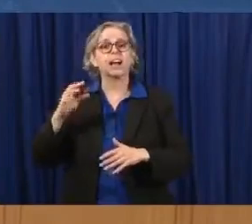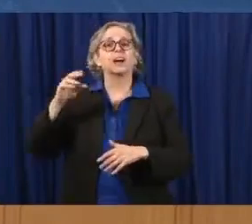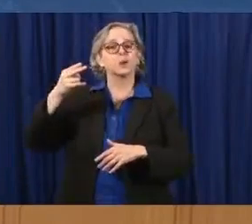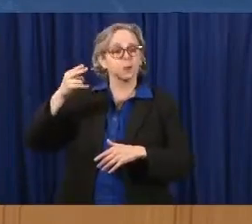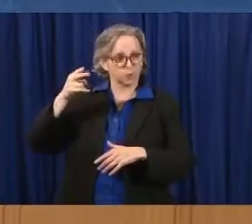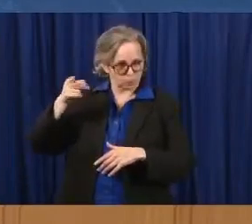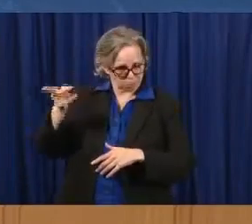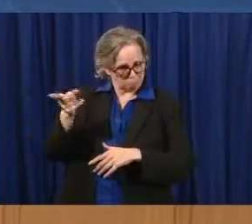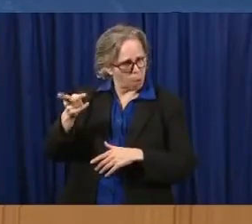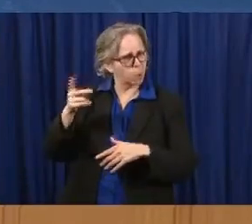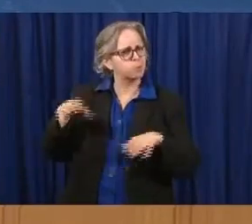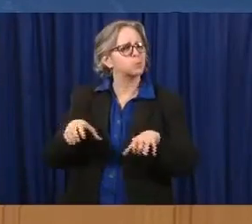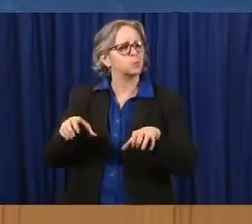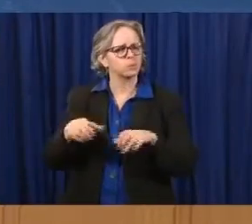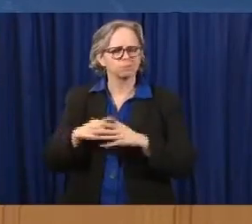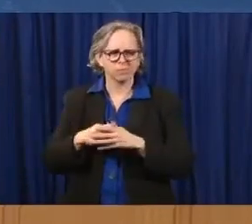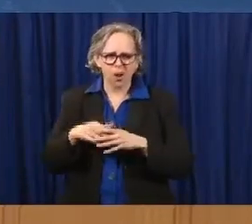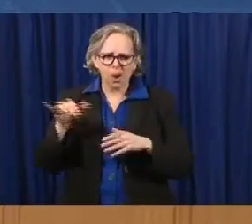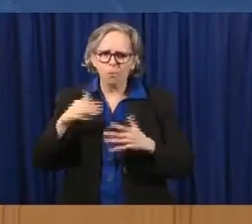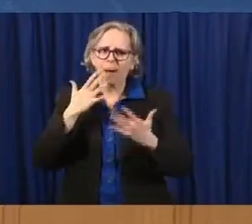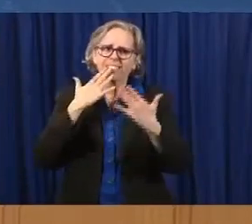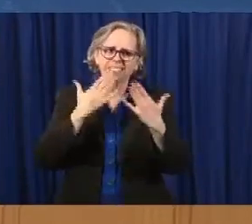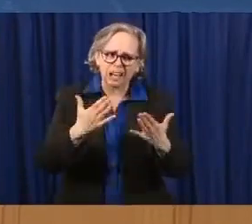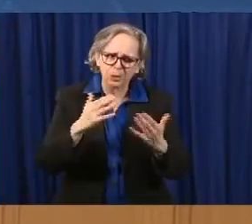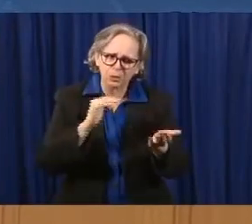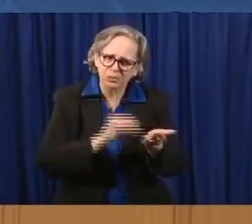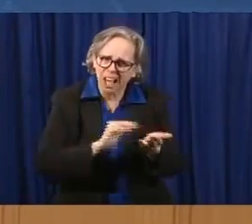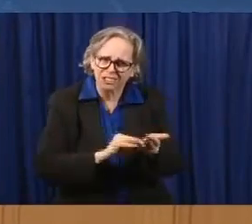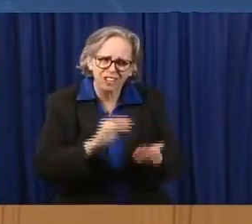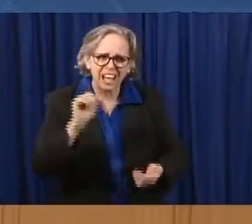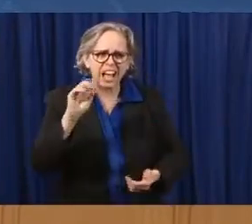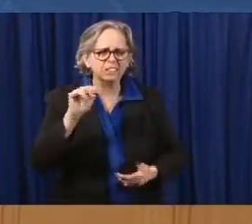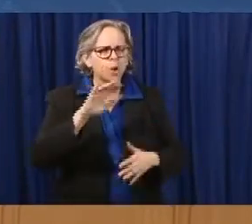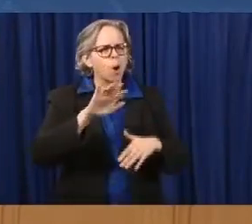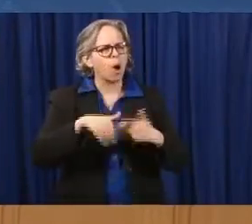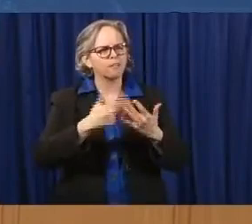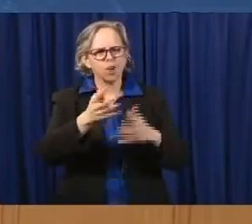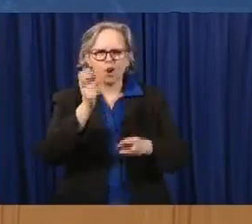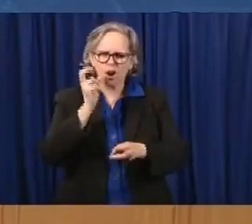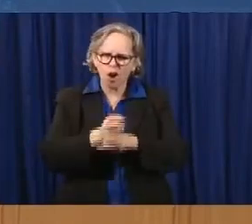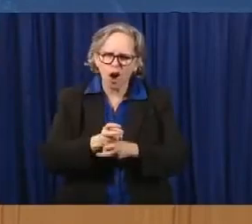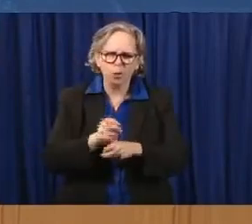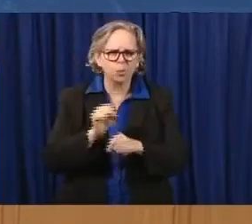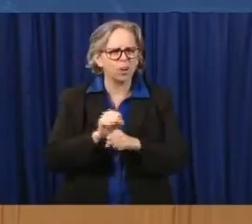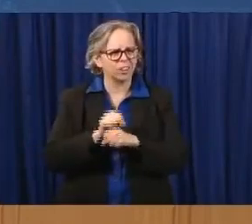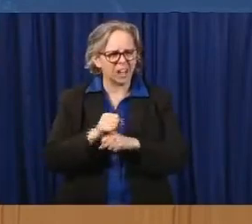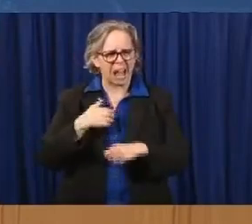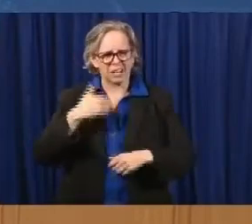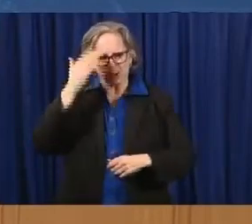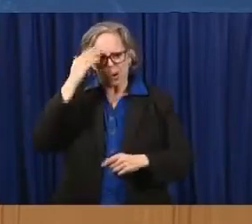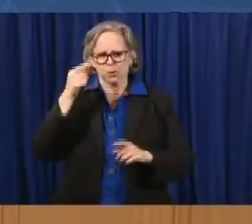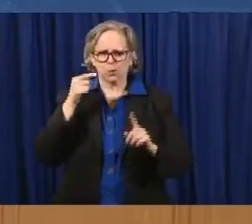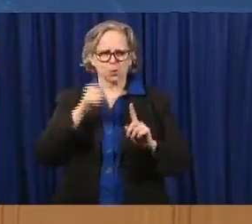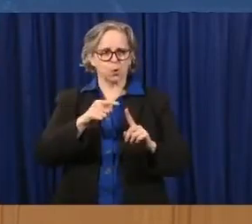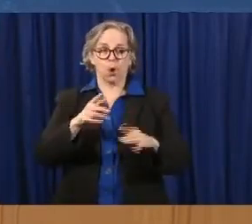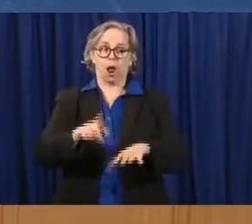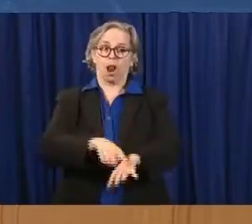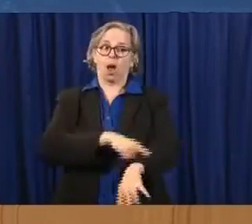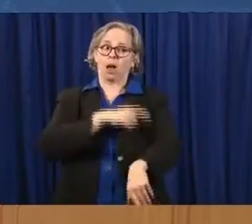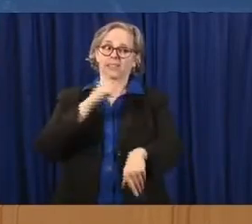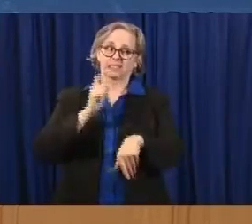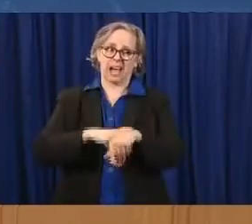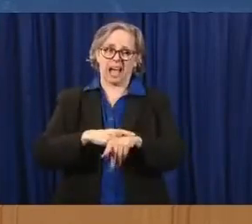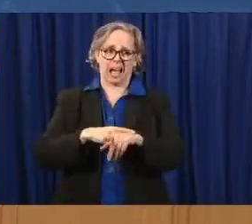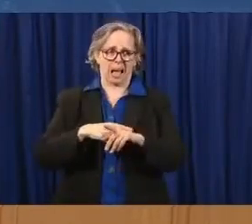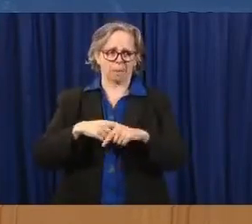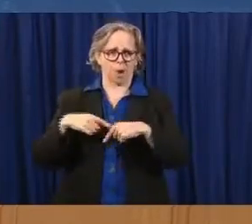also want to thank you, Dr. Acton, for all of your hard work. I know that you are spending long hours away from your loved